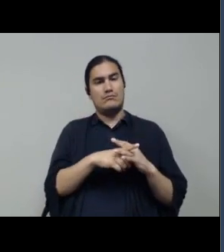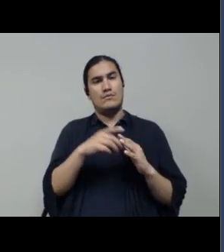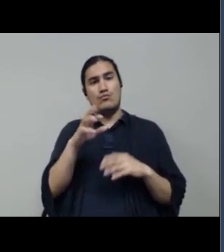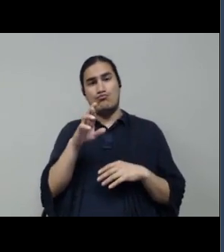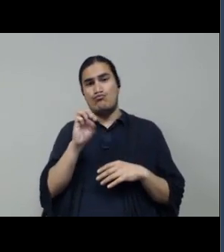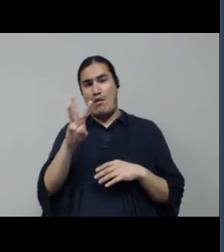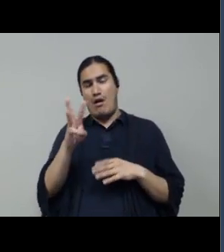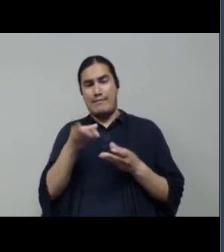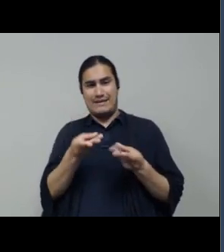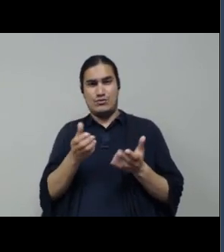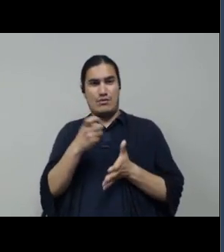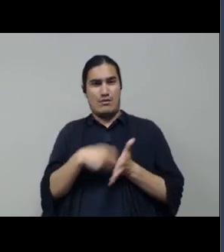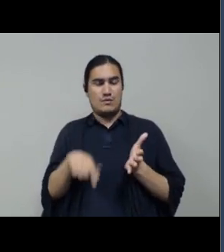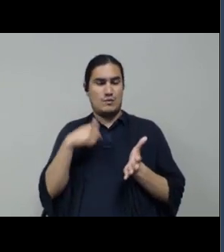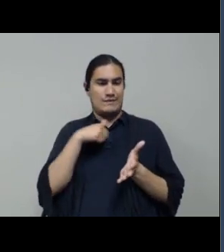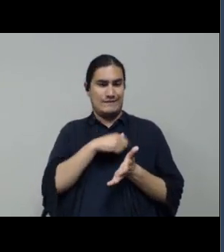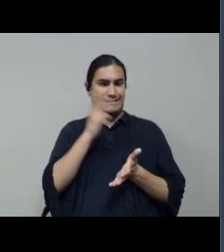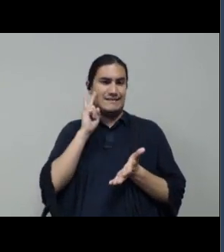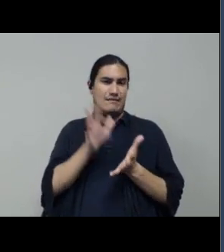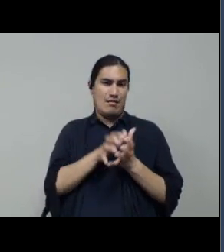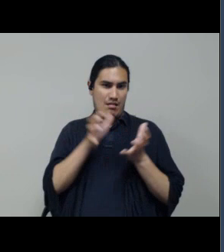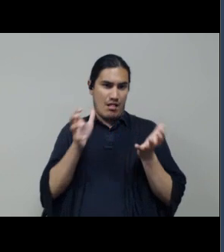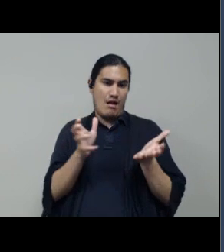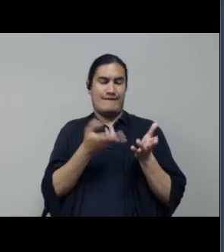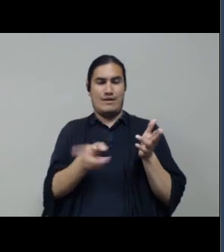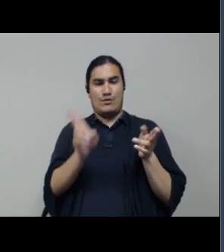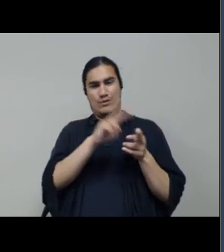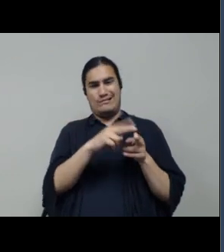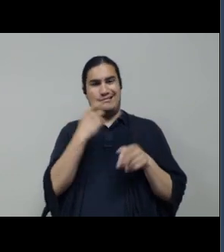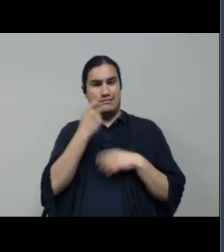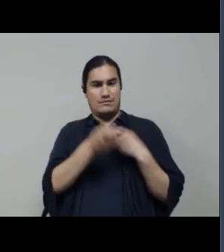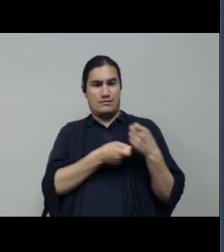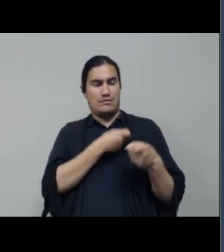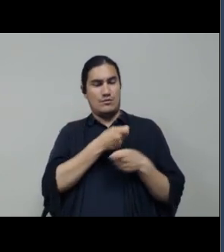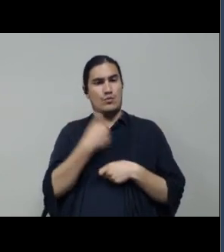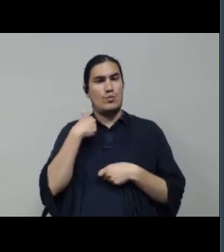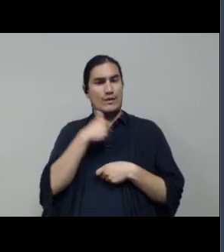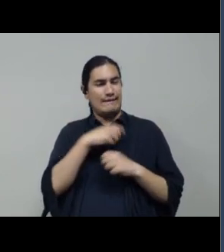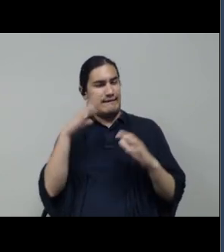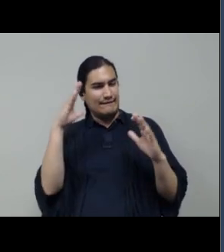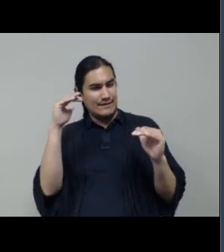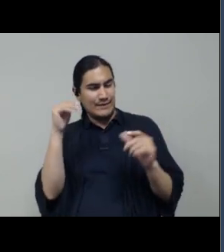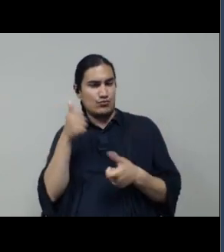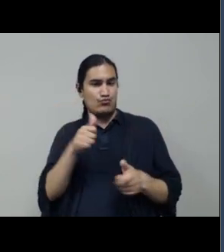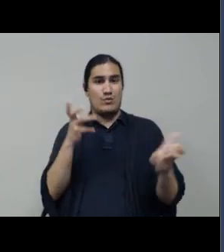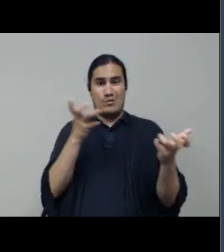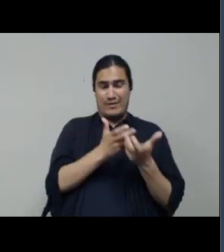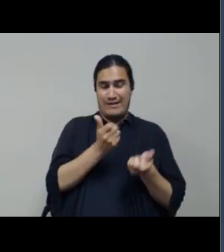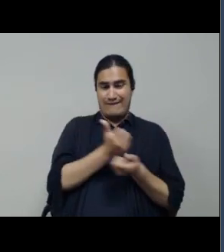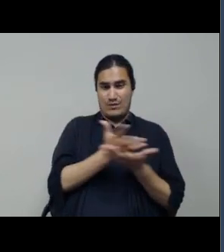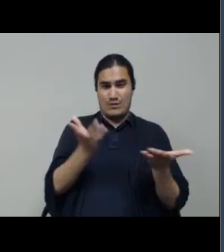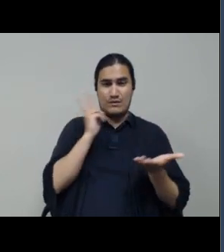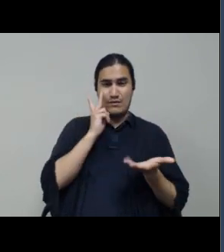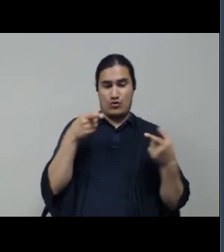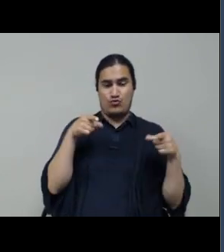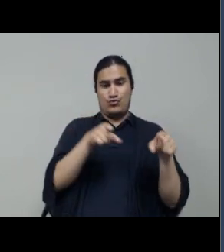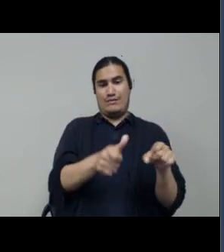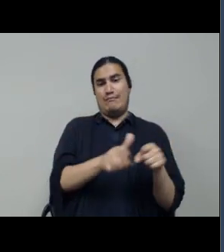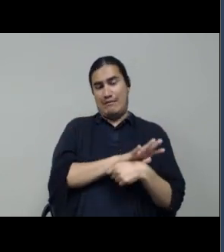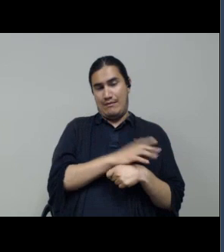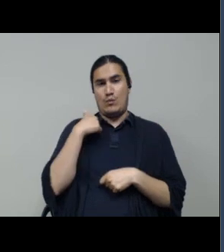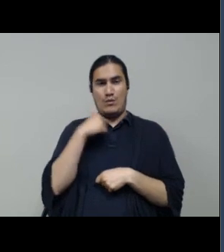a lot of increases in the last year. We anticipated, or we tried to accommodate everything we had seen during the pandemic. We